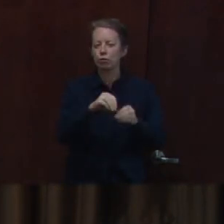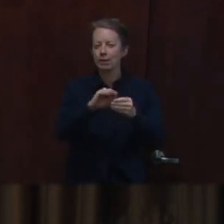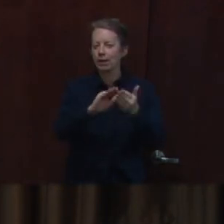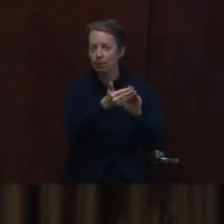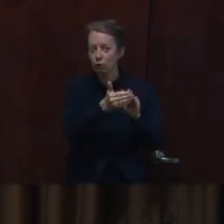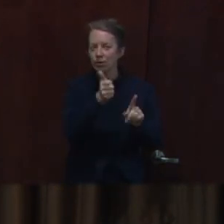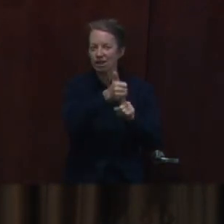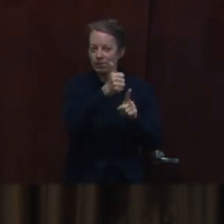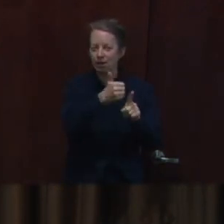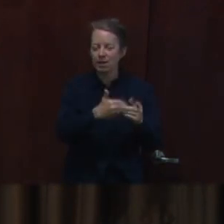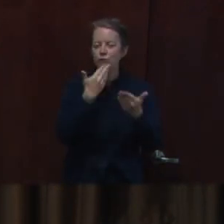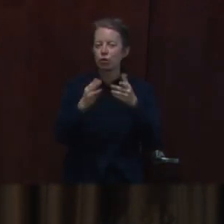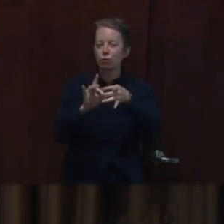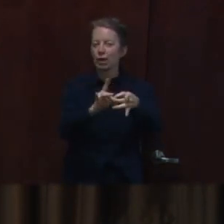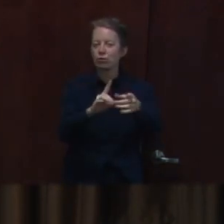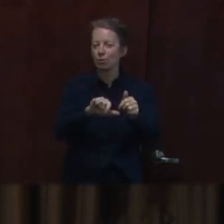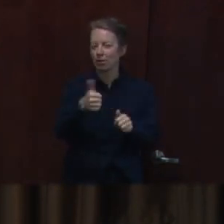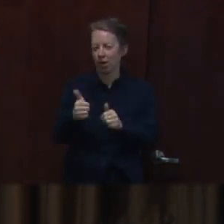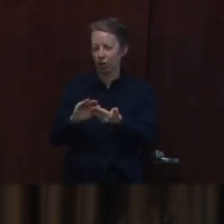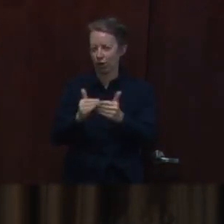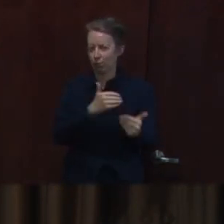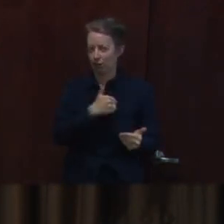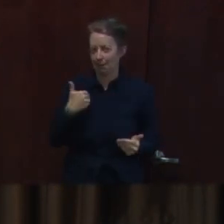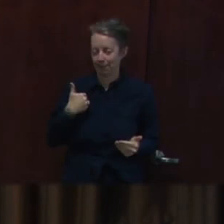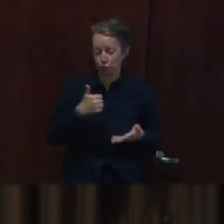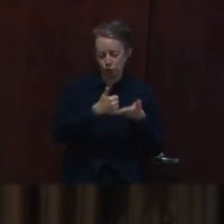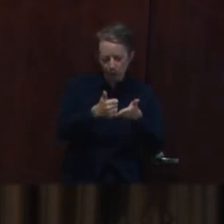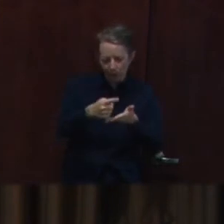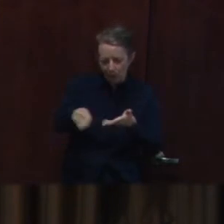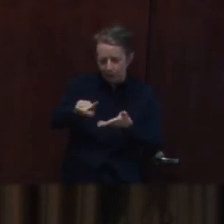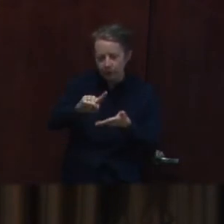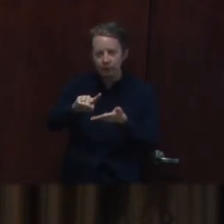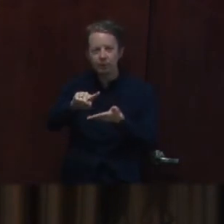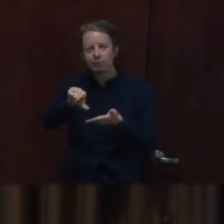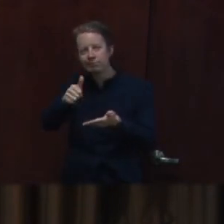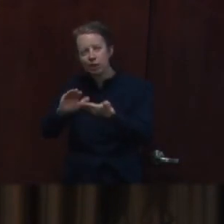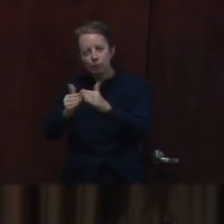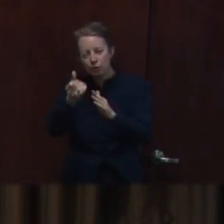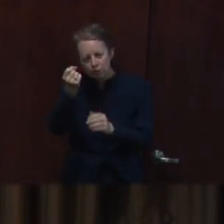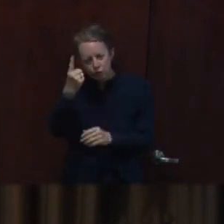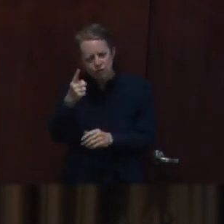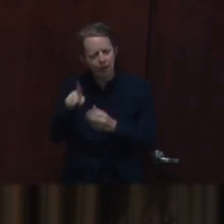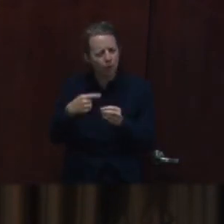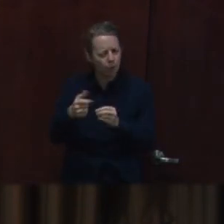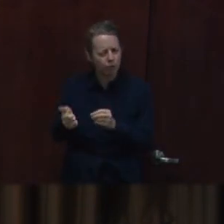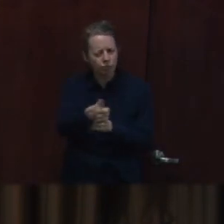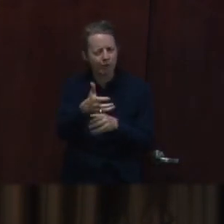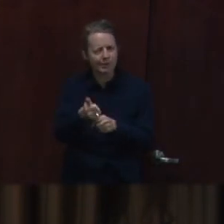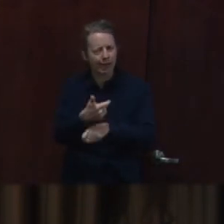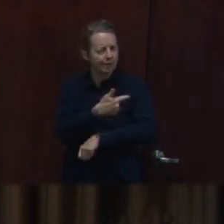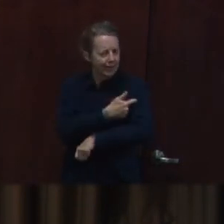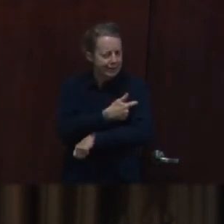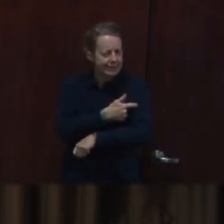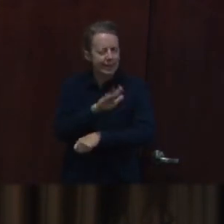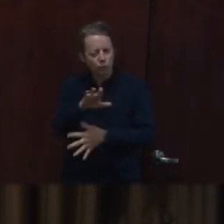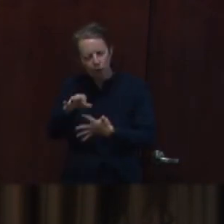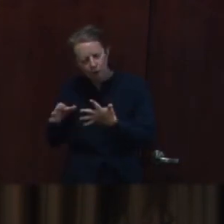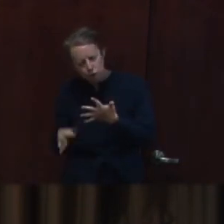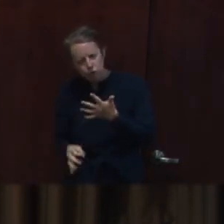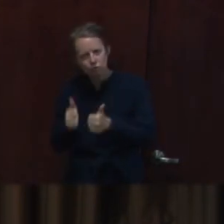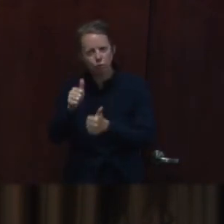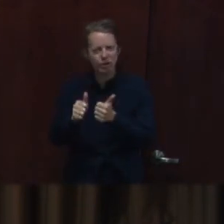help folks understand how they can get vaccine, what are the options for them, what phases they are in. That work continues.